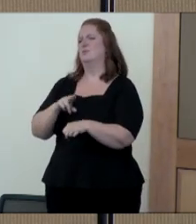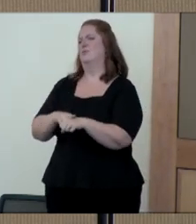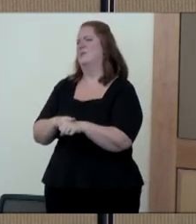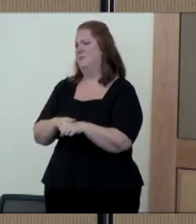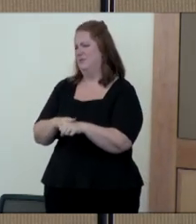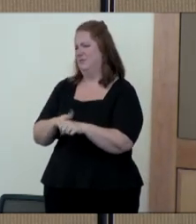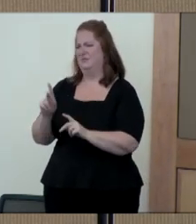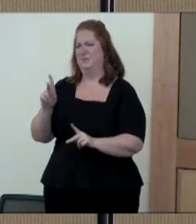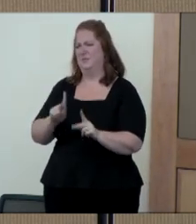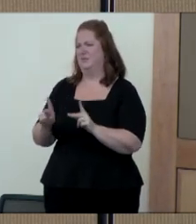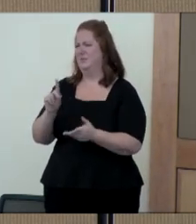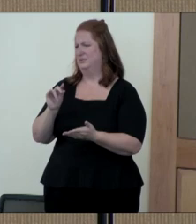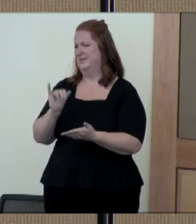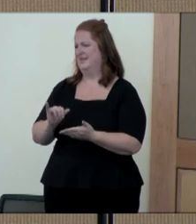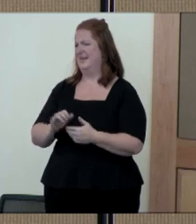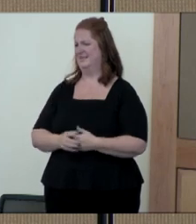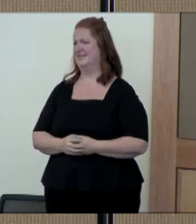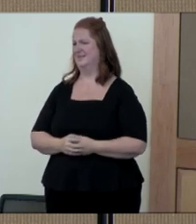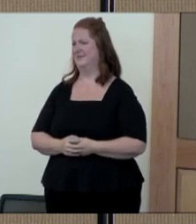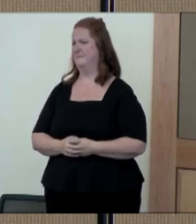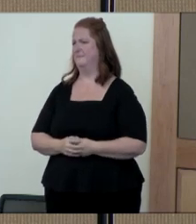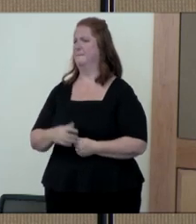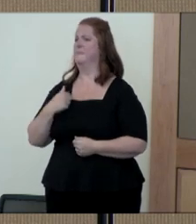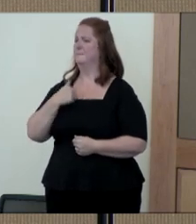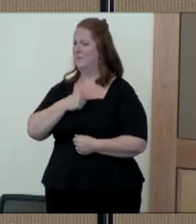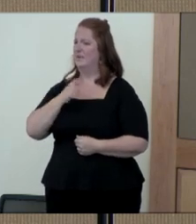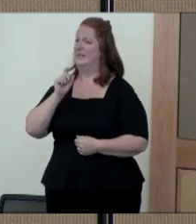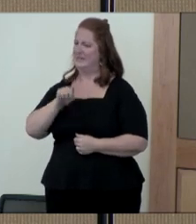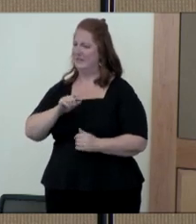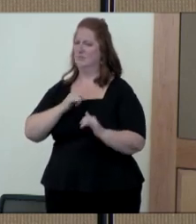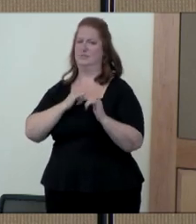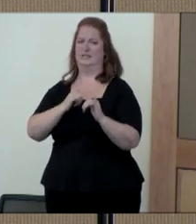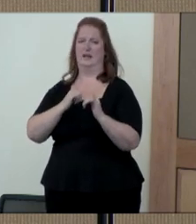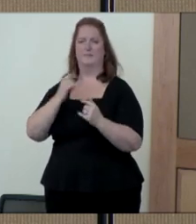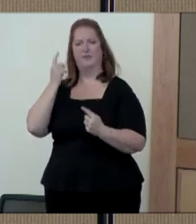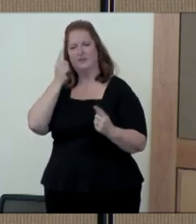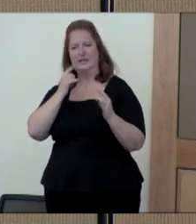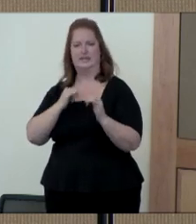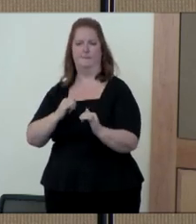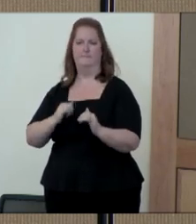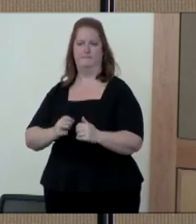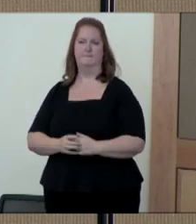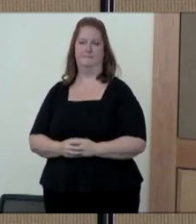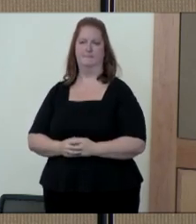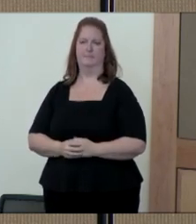to be like that, and we've got to be like that and think like that.